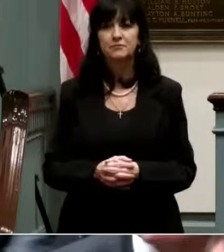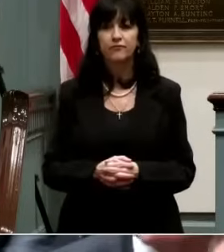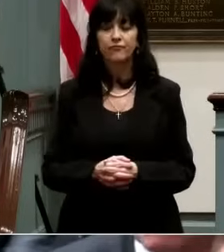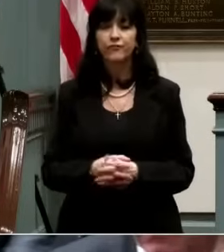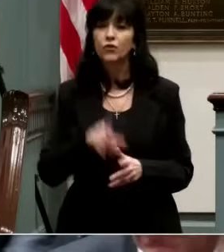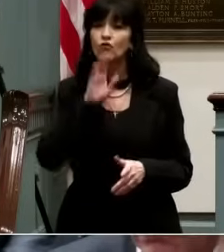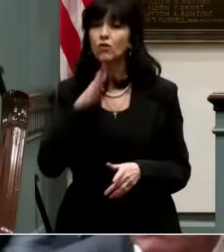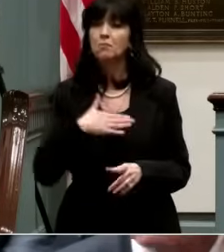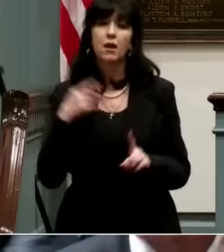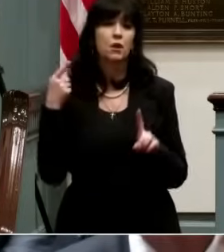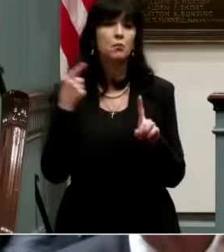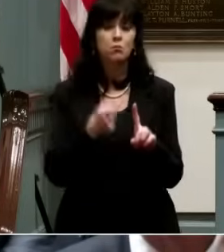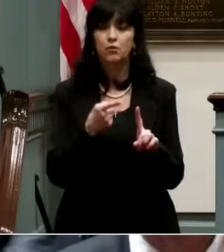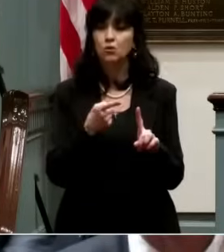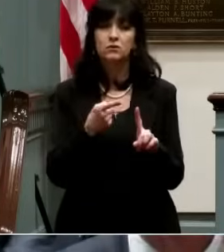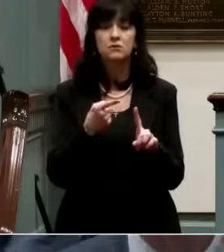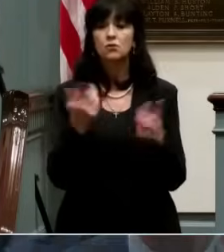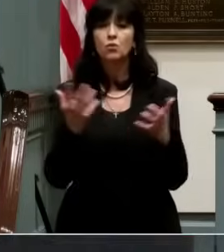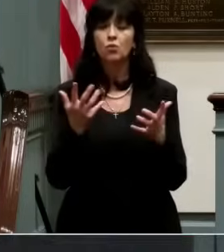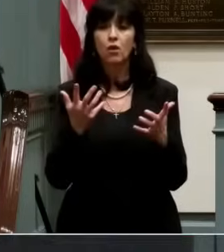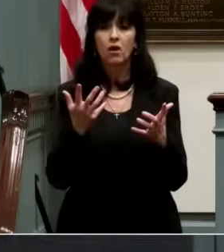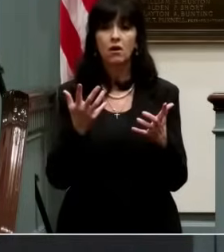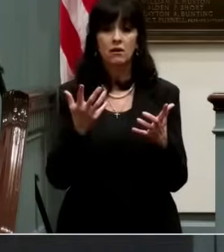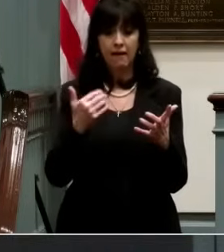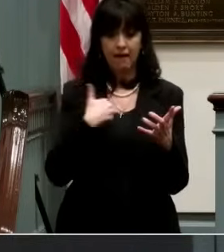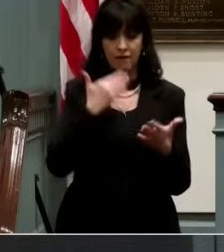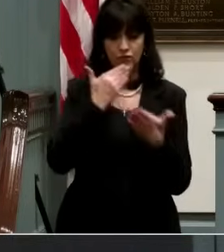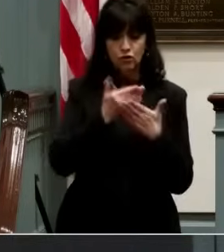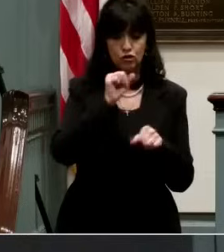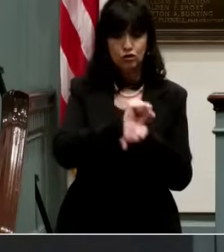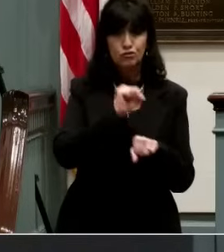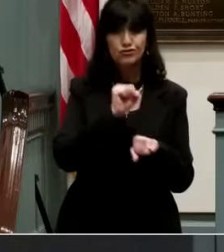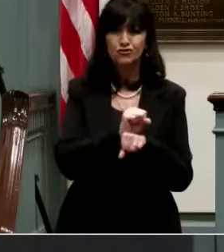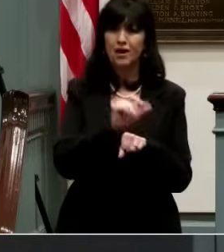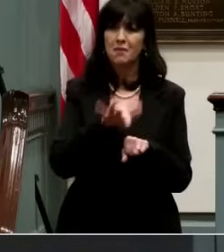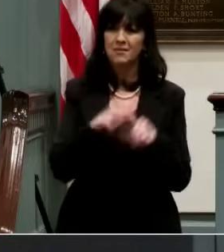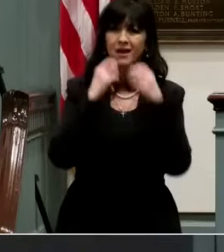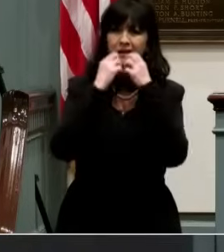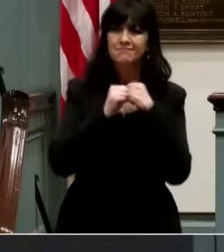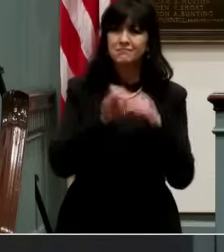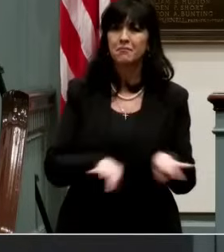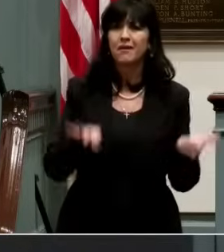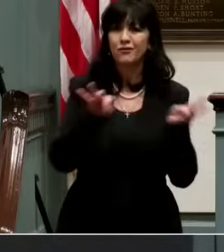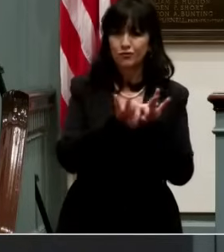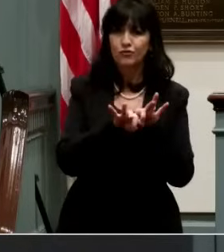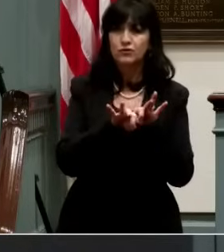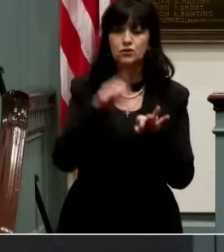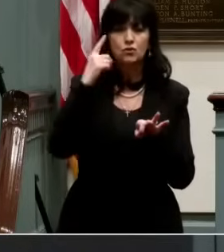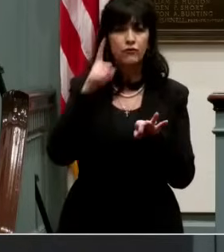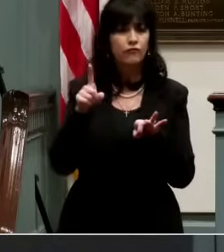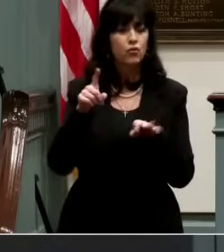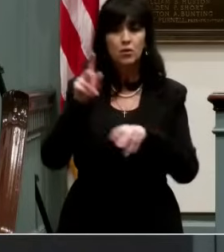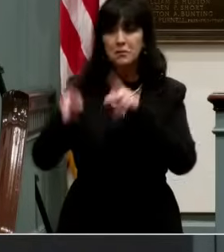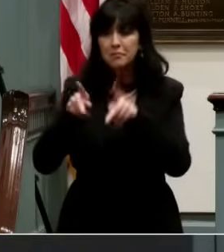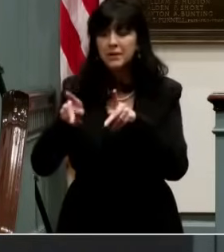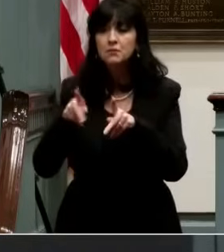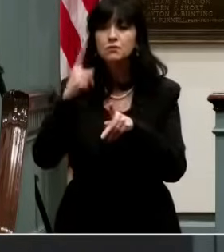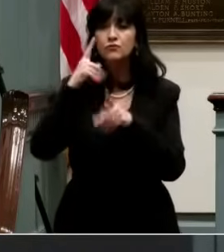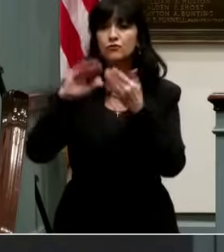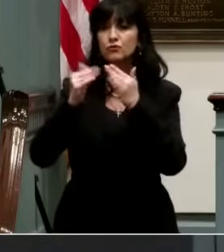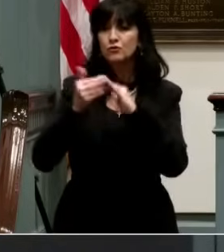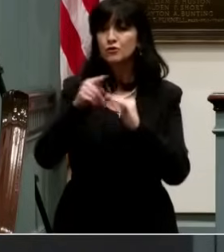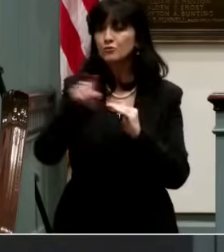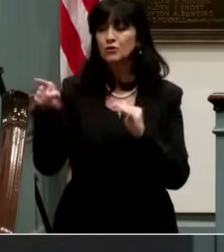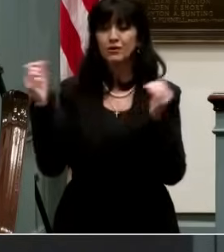The point is, good jobs matter for families, for communities, and for everything else that we do